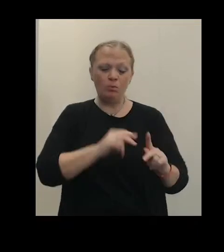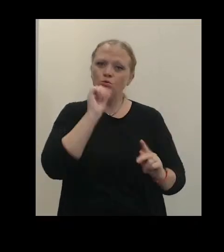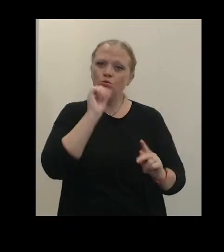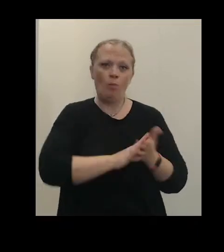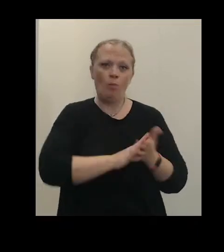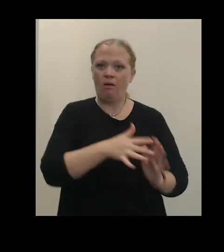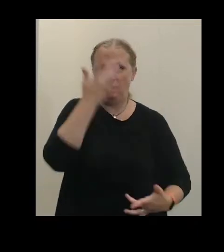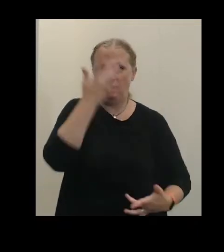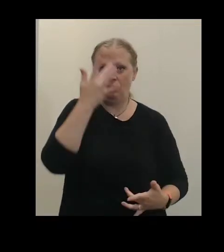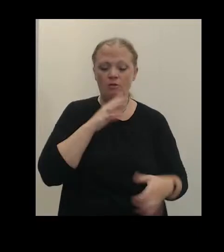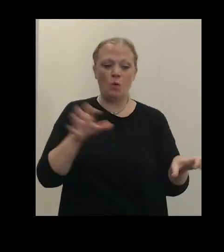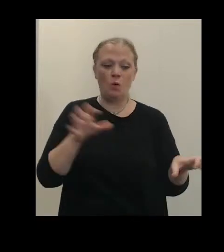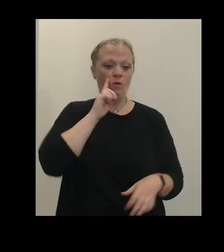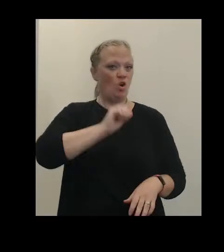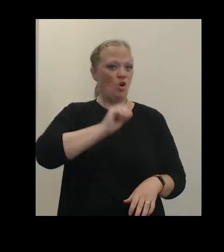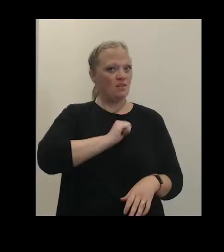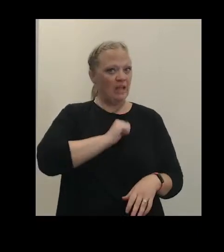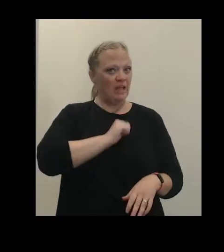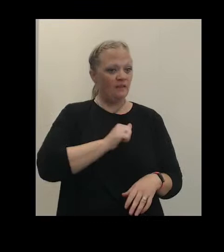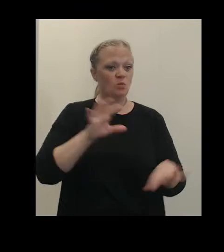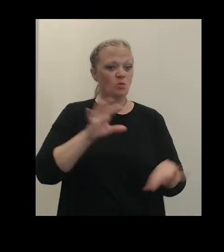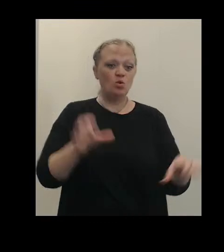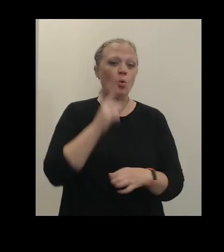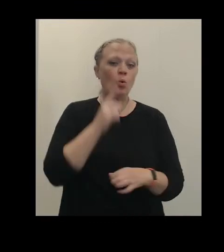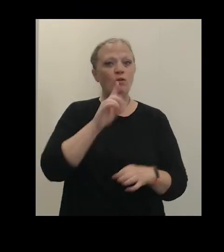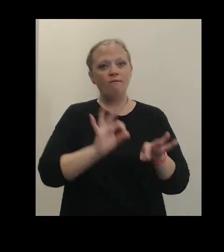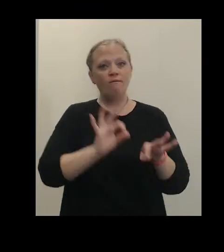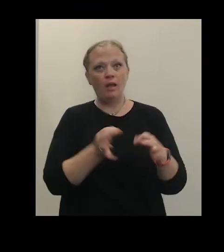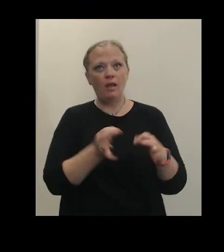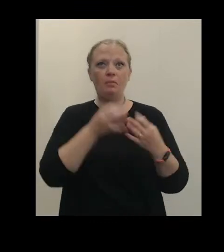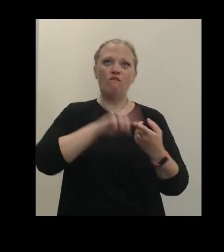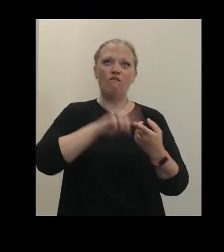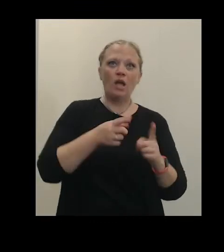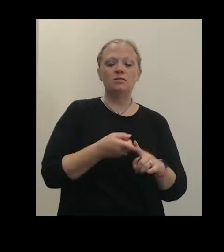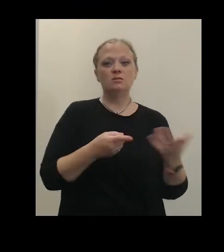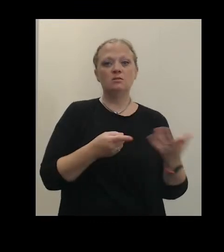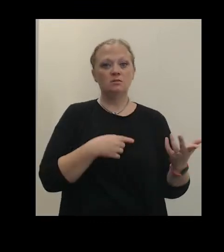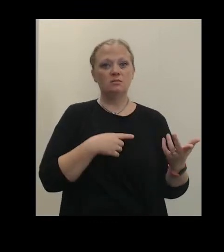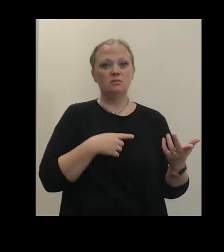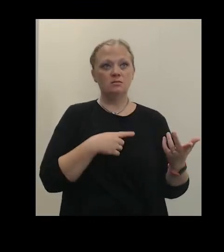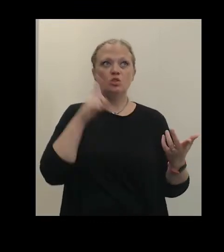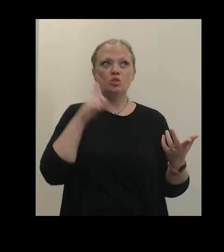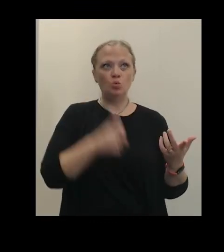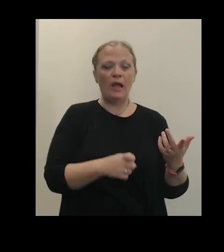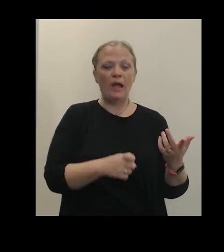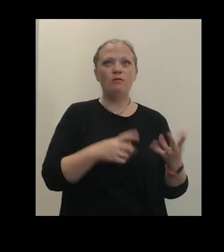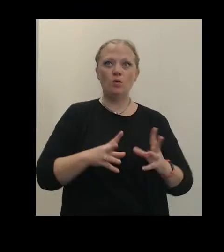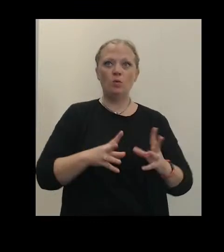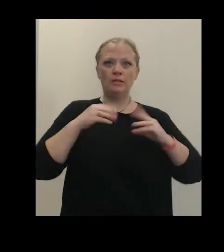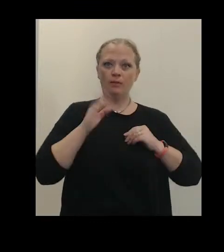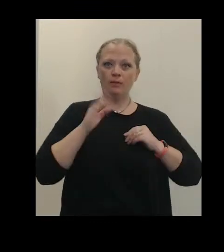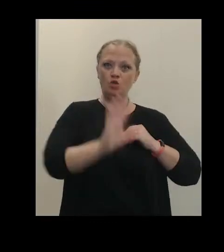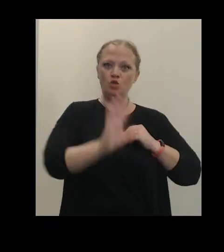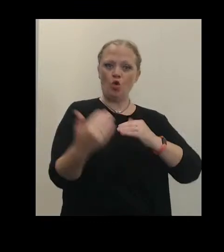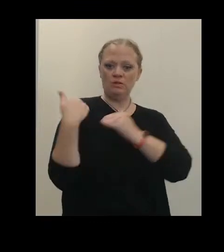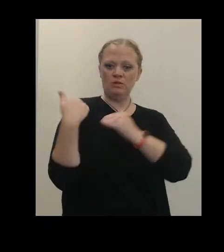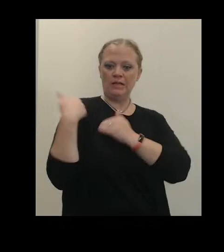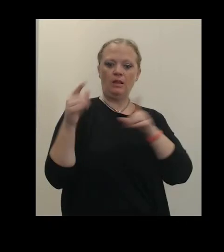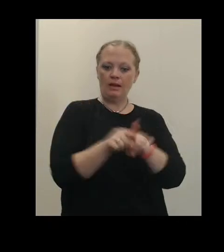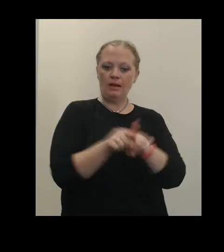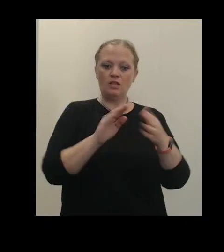for ourselves and we're doing it for our family and friends, and we really think it's our responsibility as community